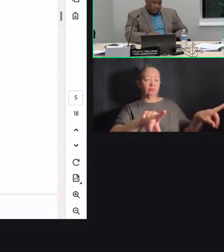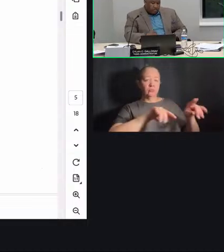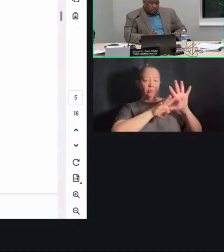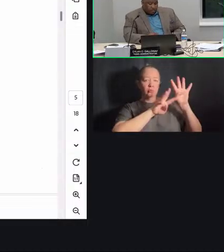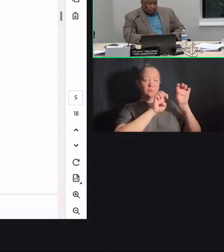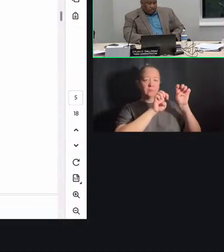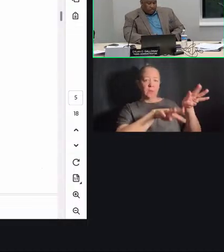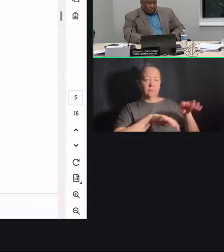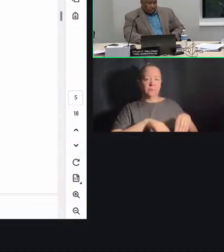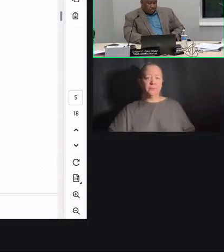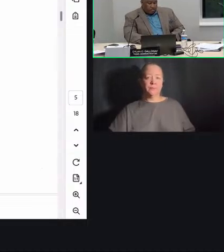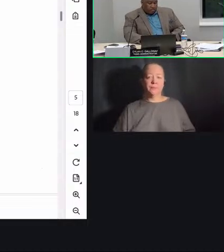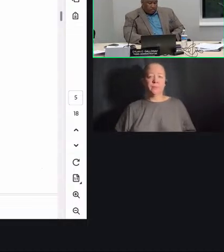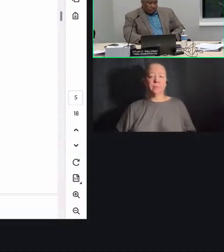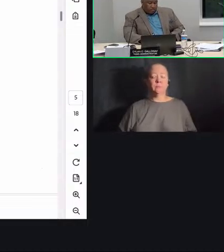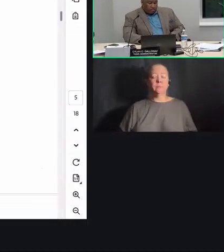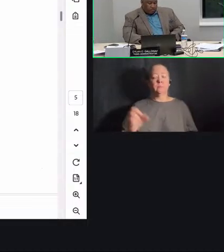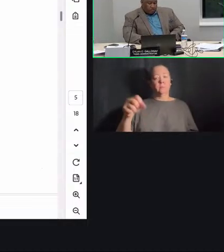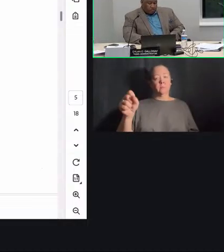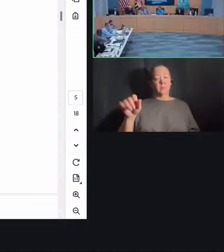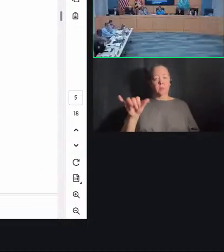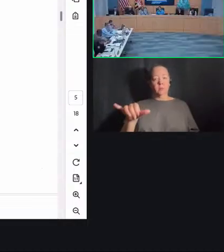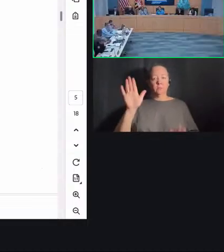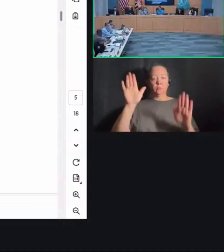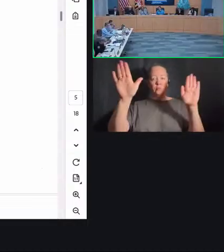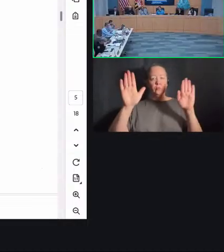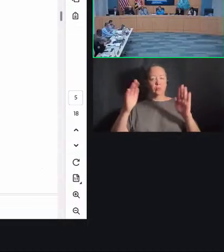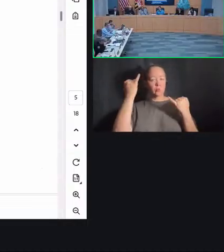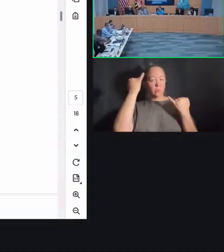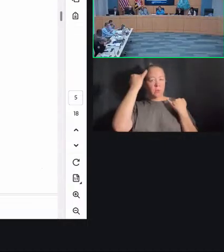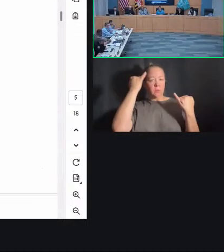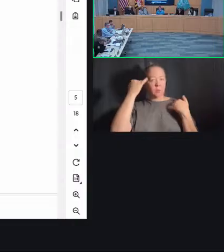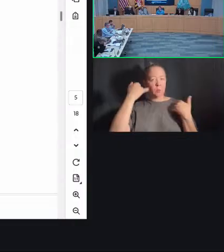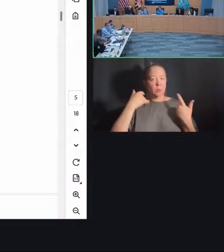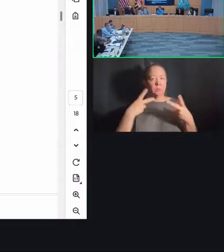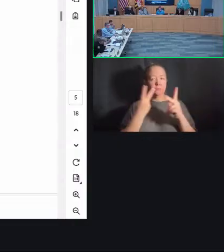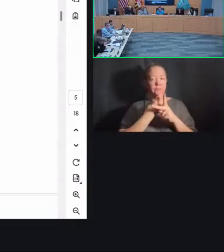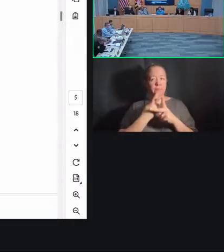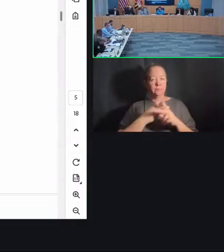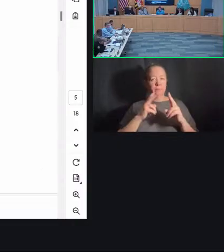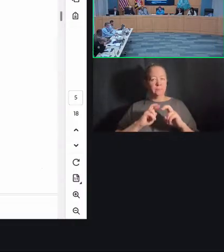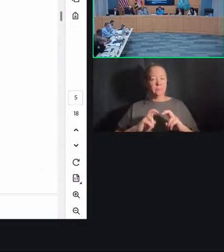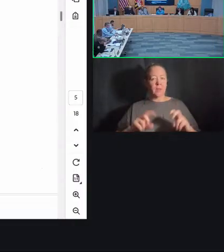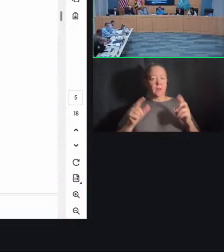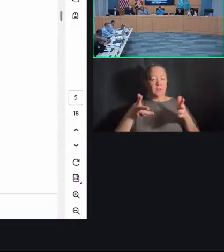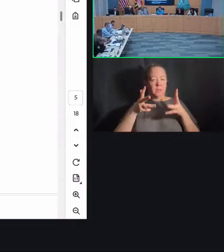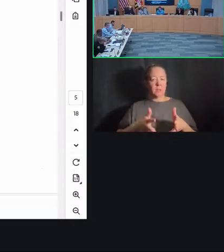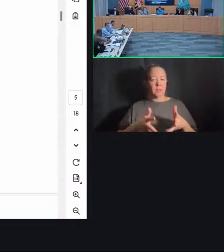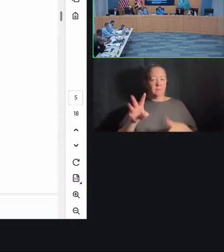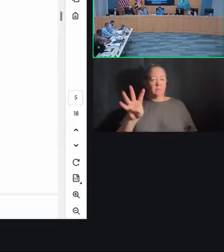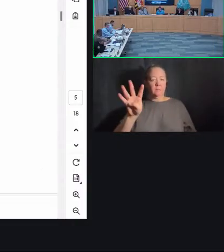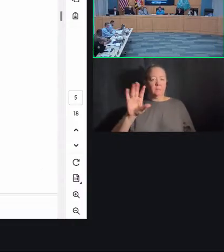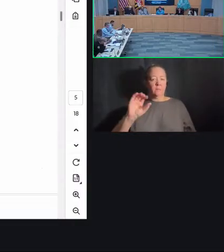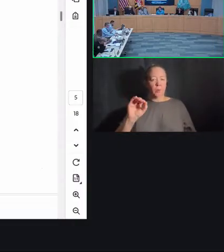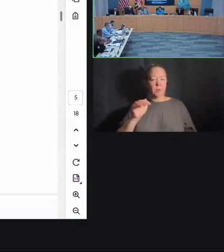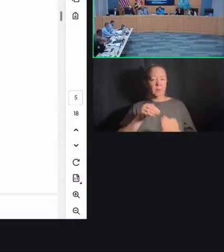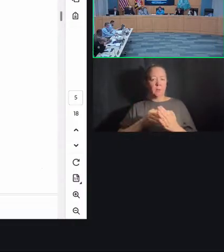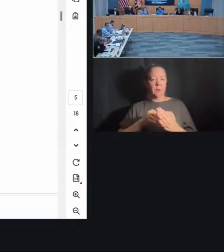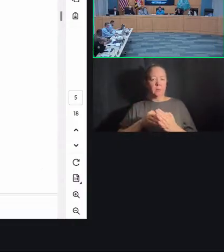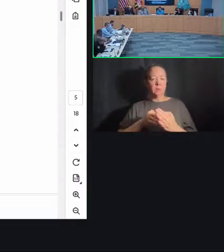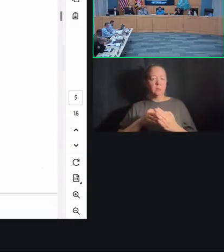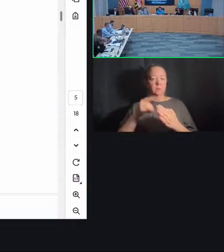All right, that's a great idea, and we'll look for ways to do that. Let's leave the 40,000 in there, and